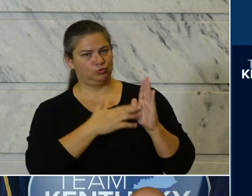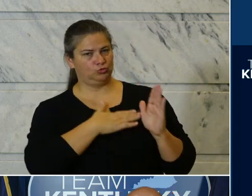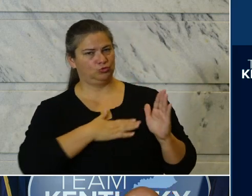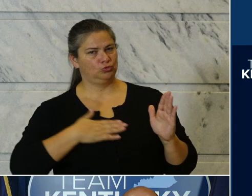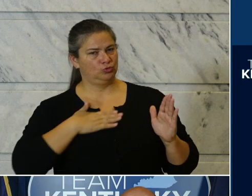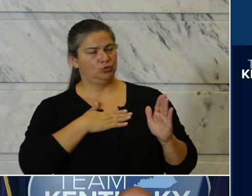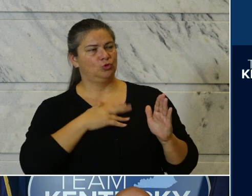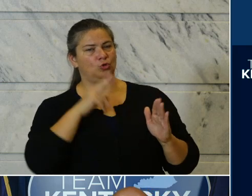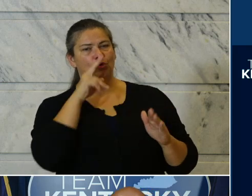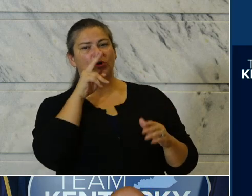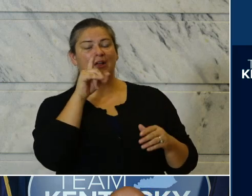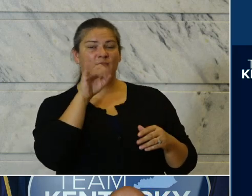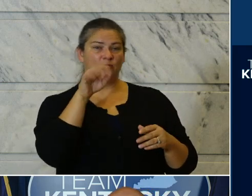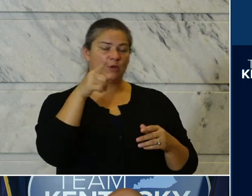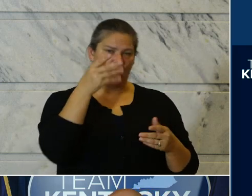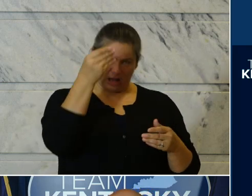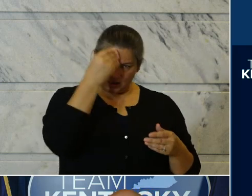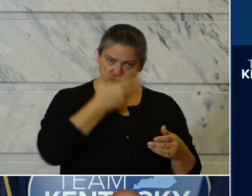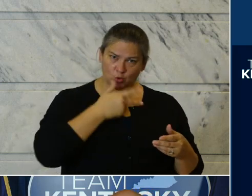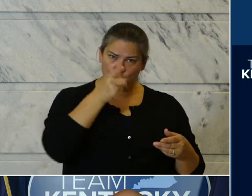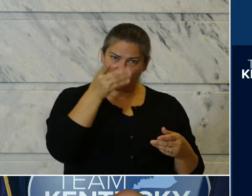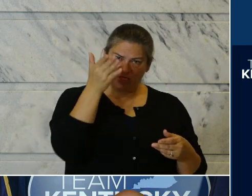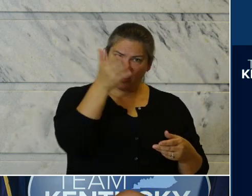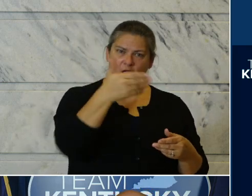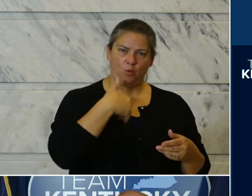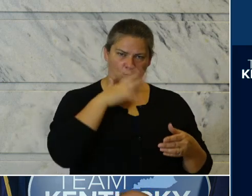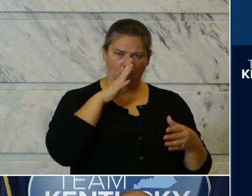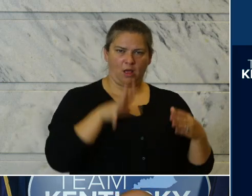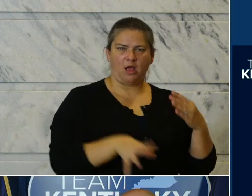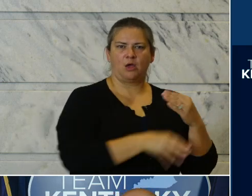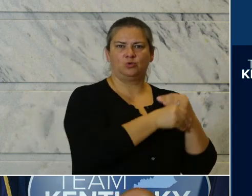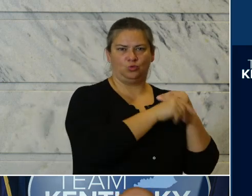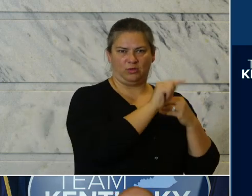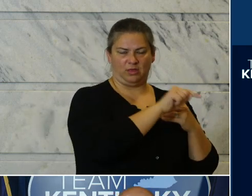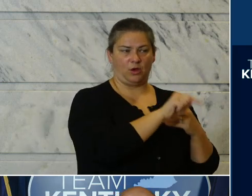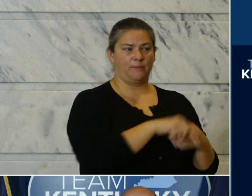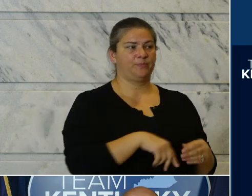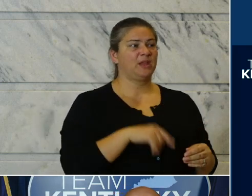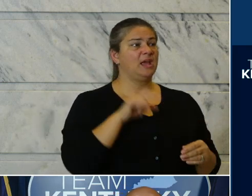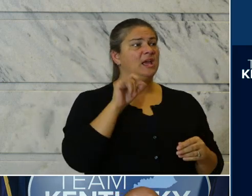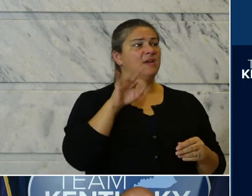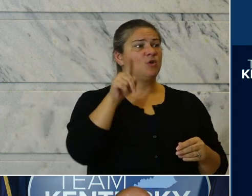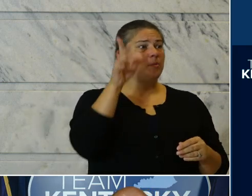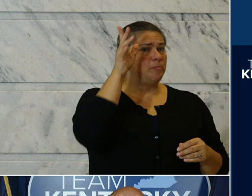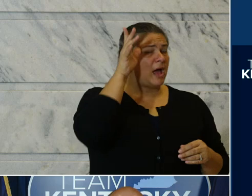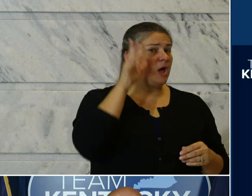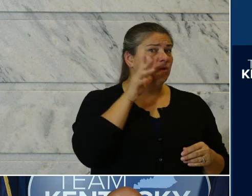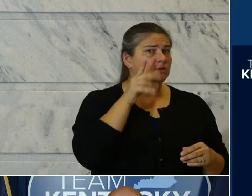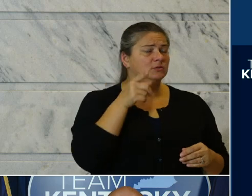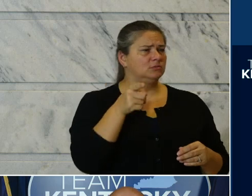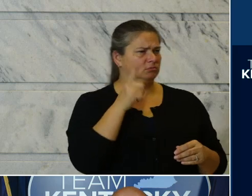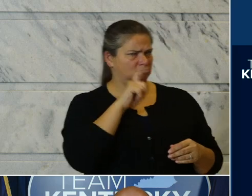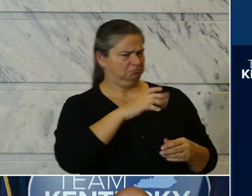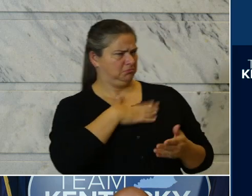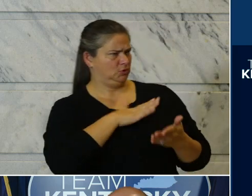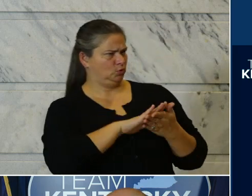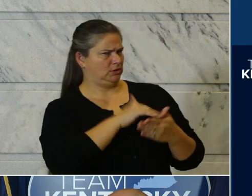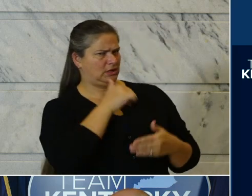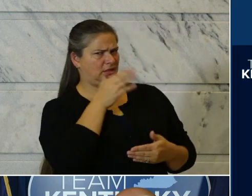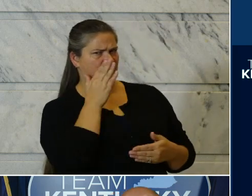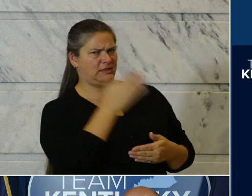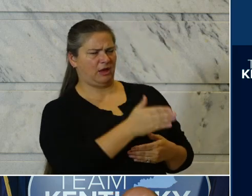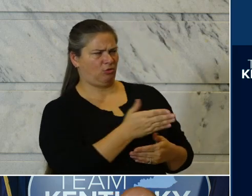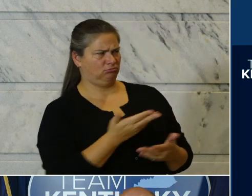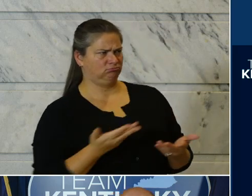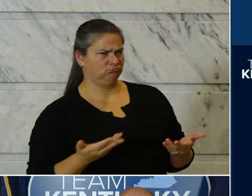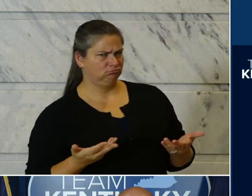to. Let us know you're out there and we'll get you in the dashboard. If you're a parent and you notice your school's not in there, if you want to